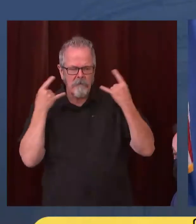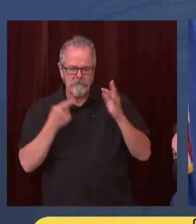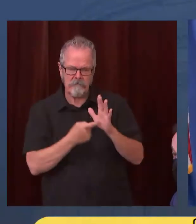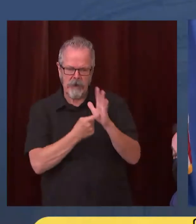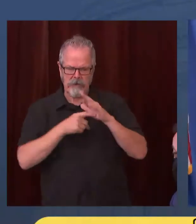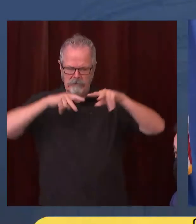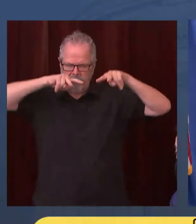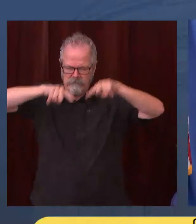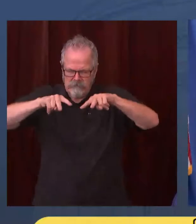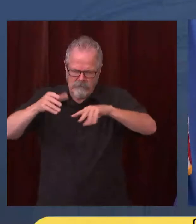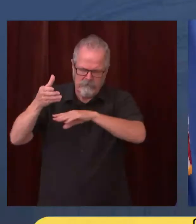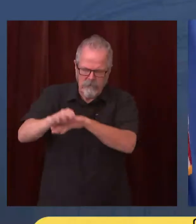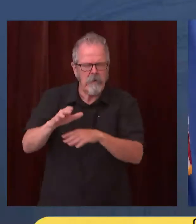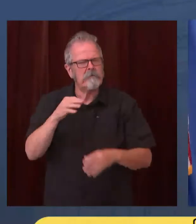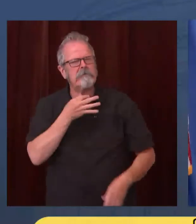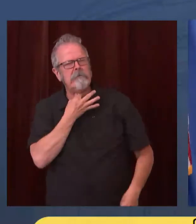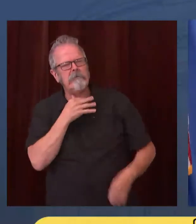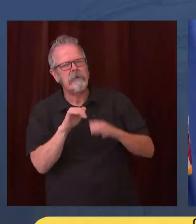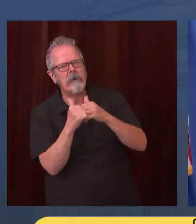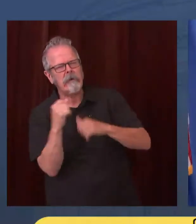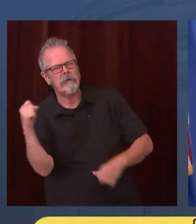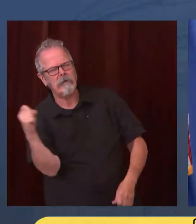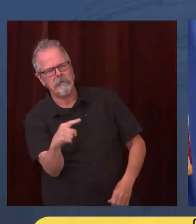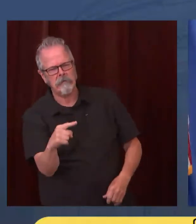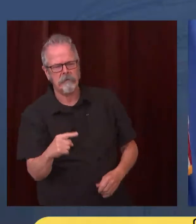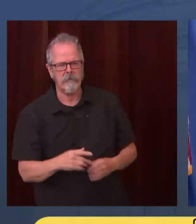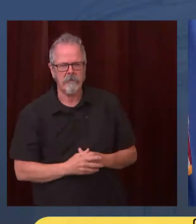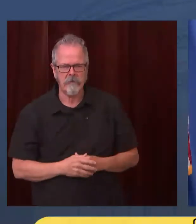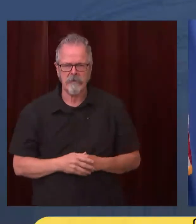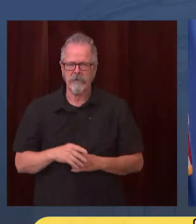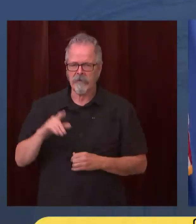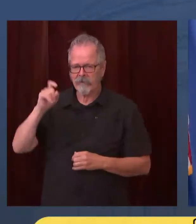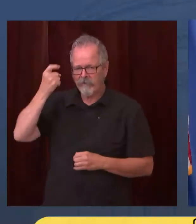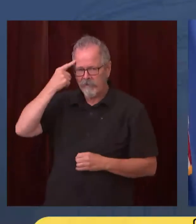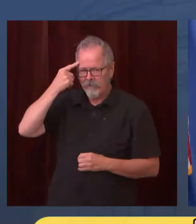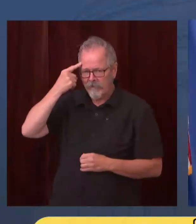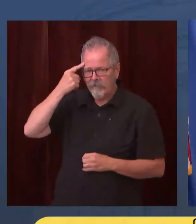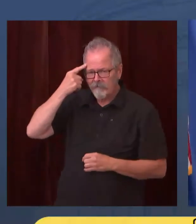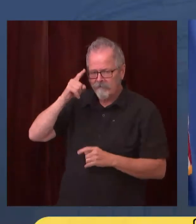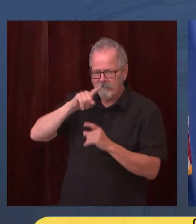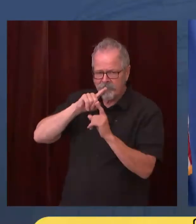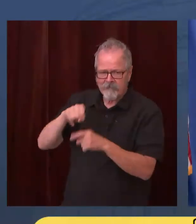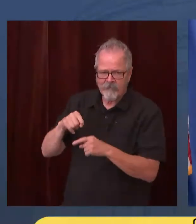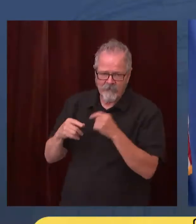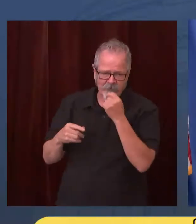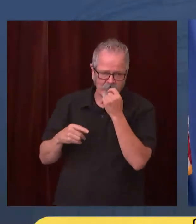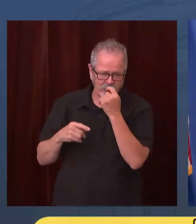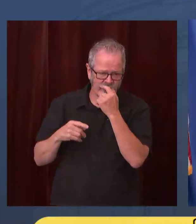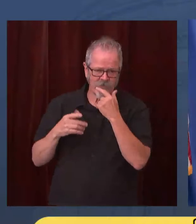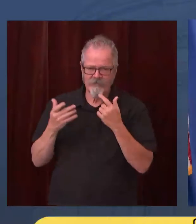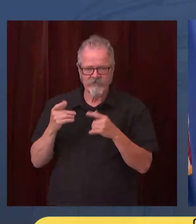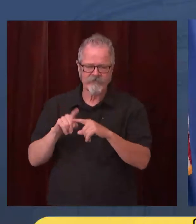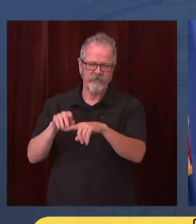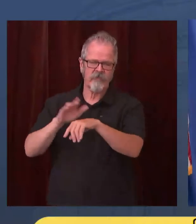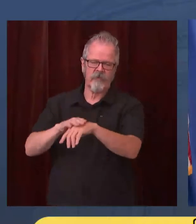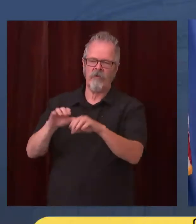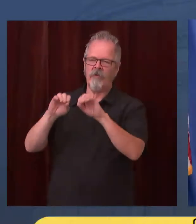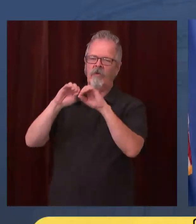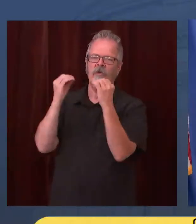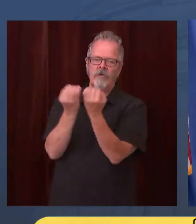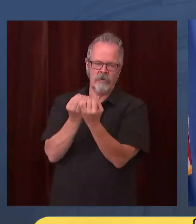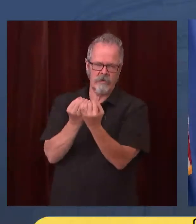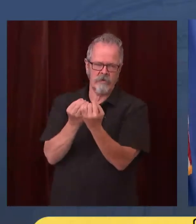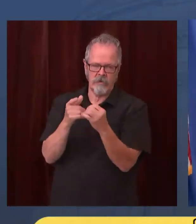on entities that have these organizational pursuits. It can be enforced through the labor and industries, as we have in all of our